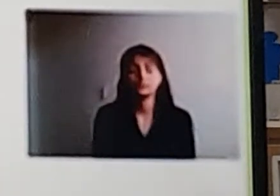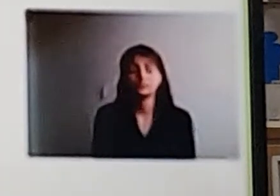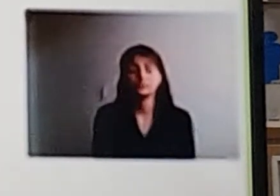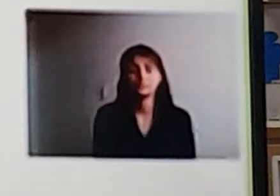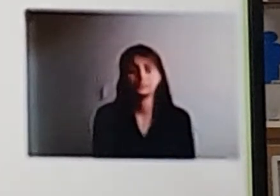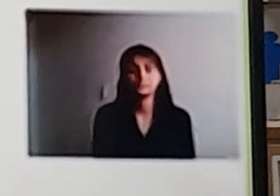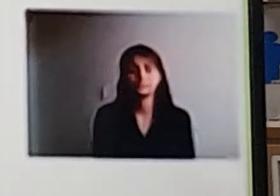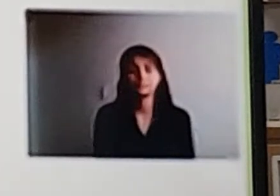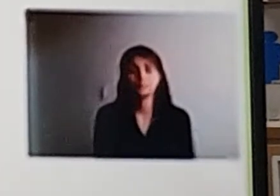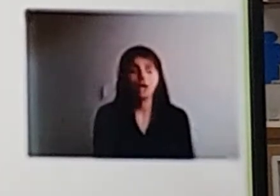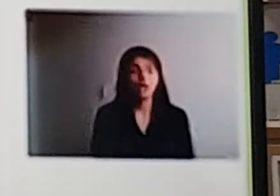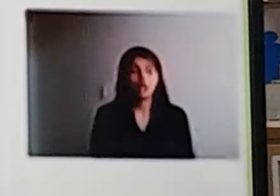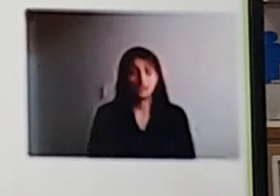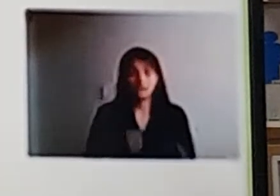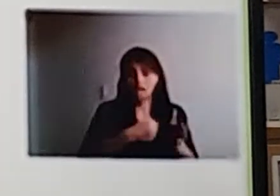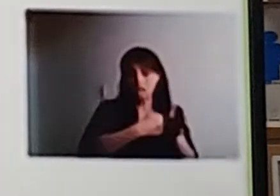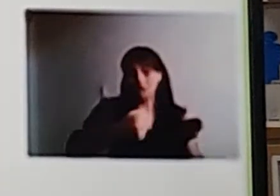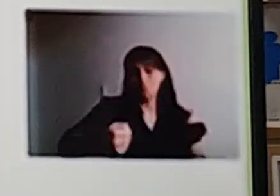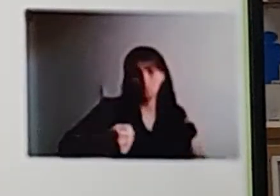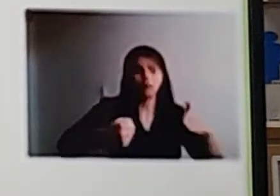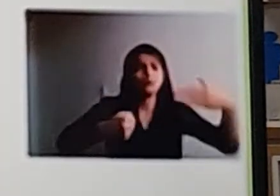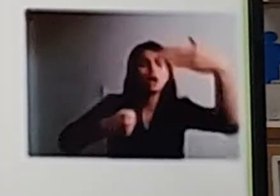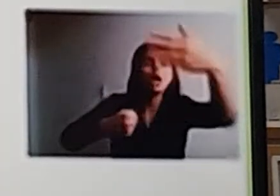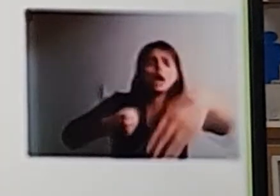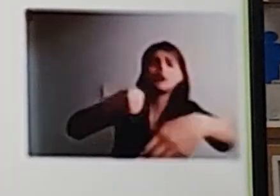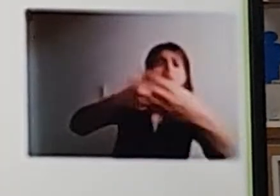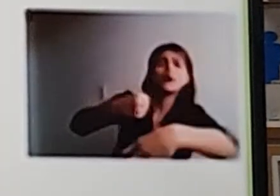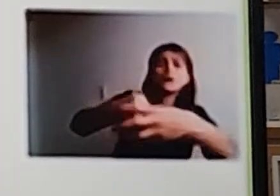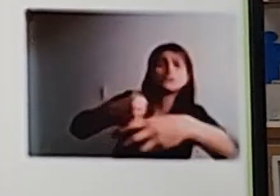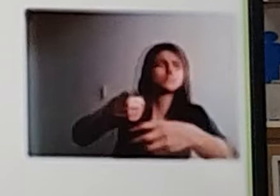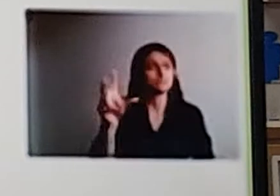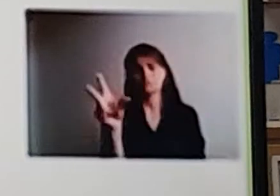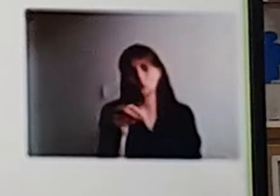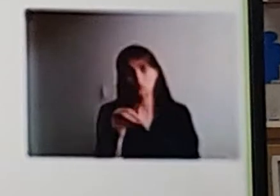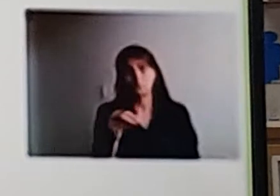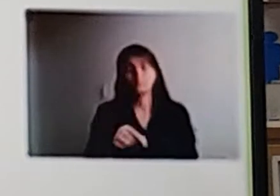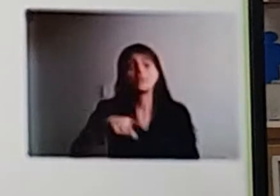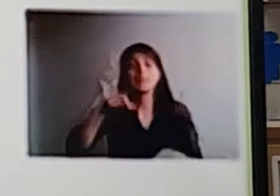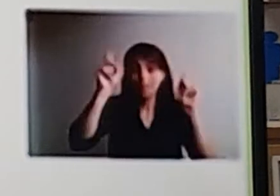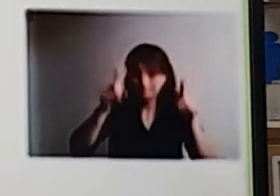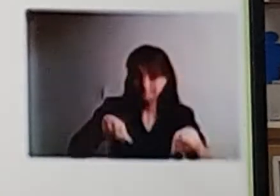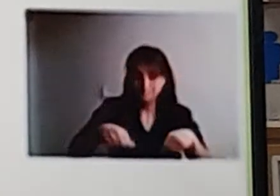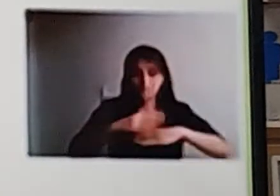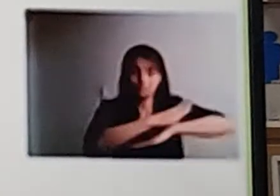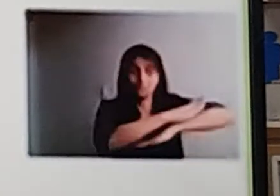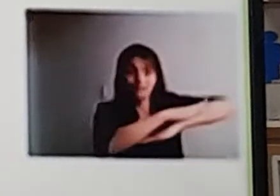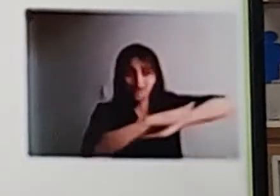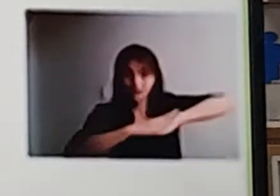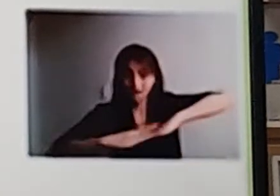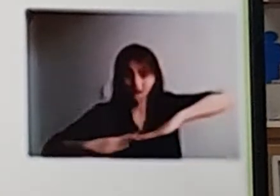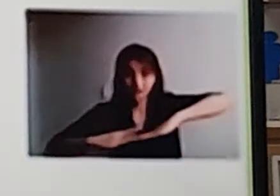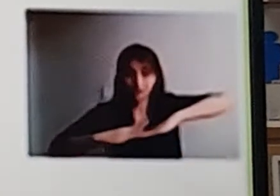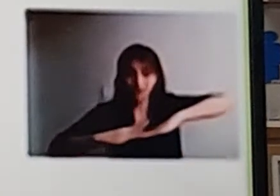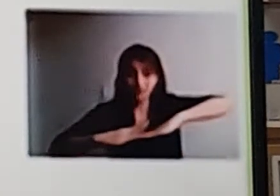the height of the floor is high, it should be ramps everywhere.